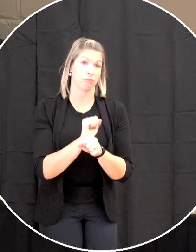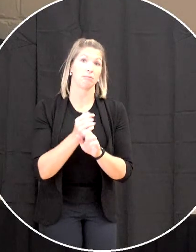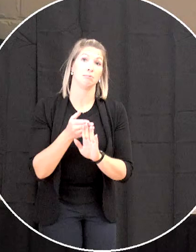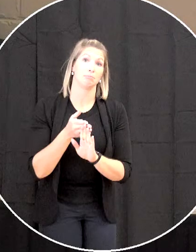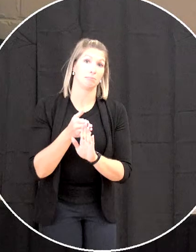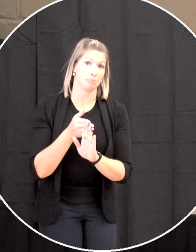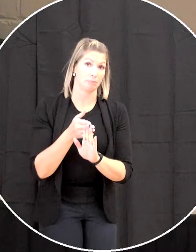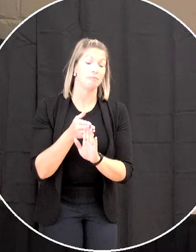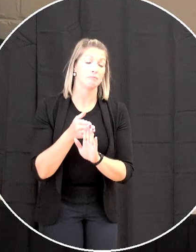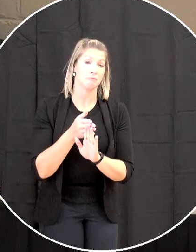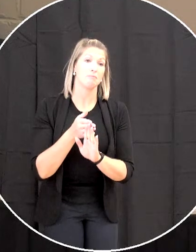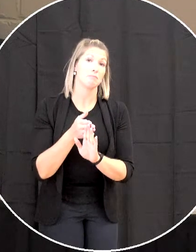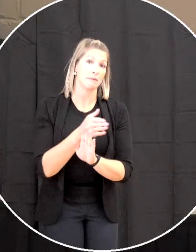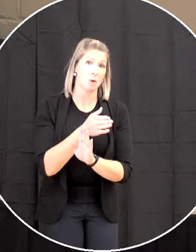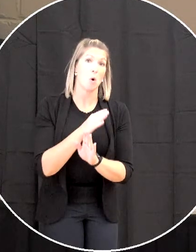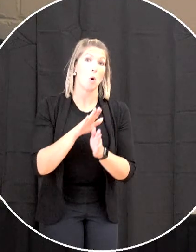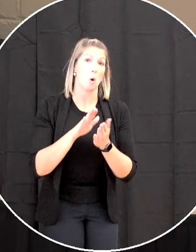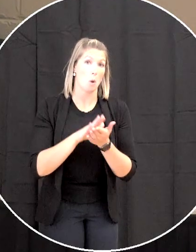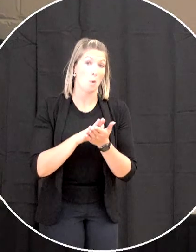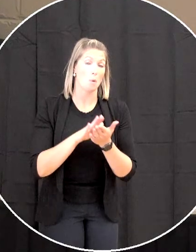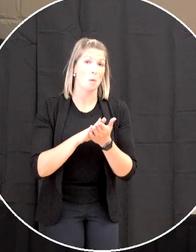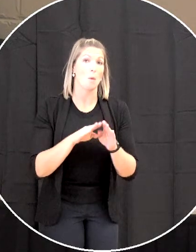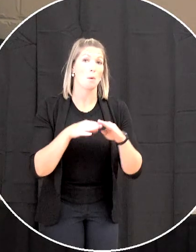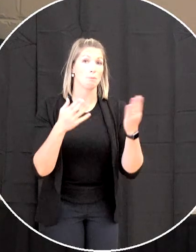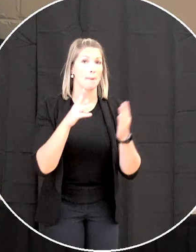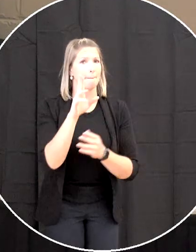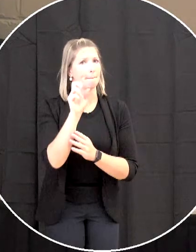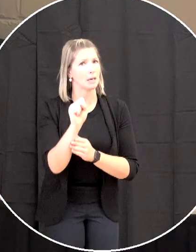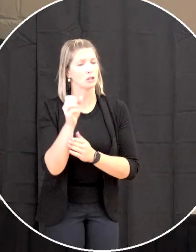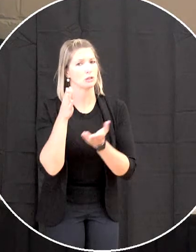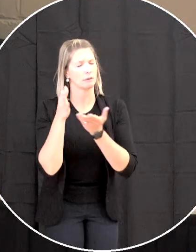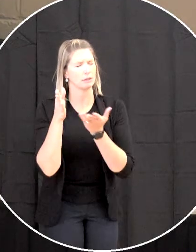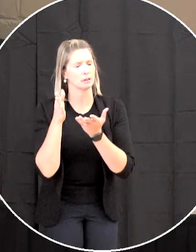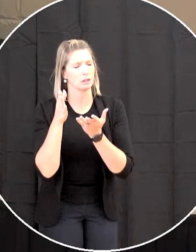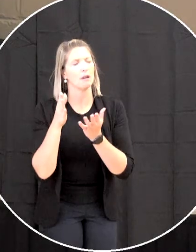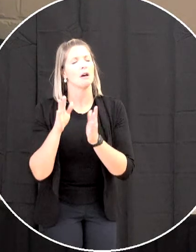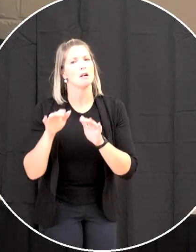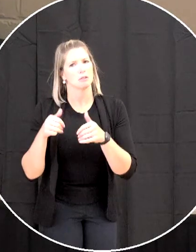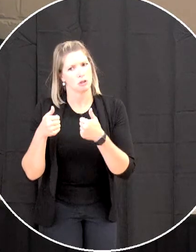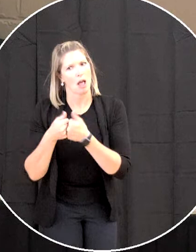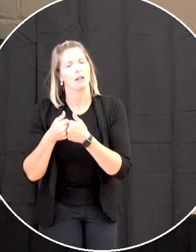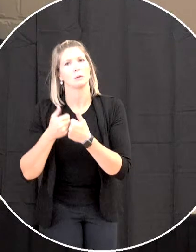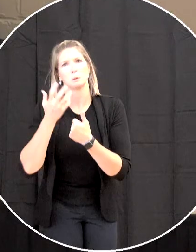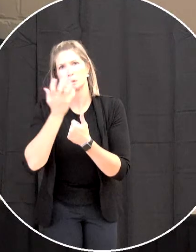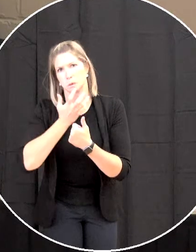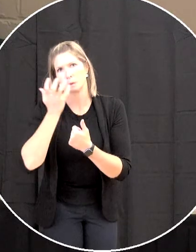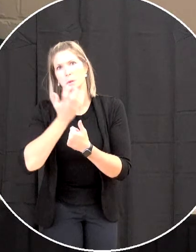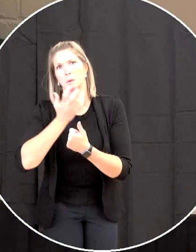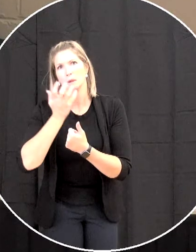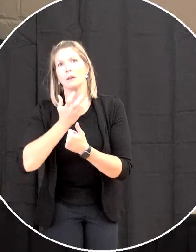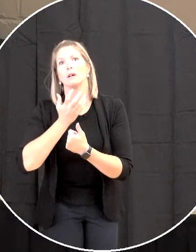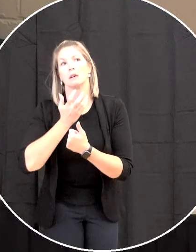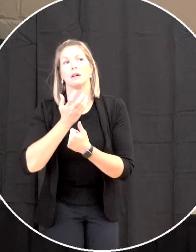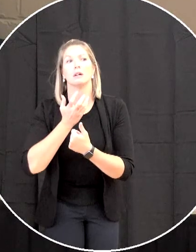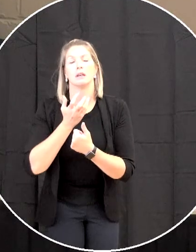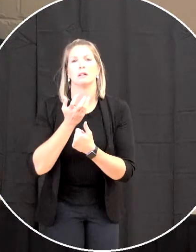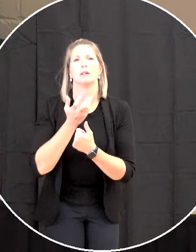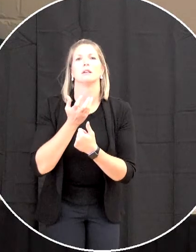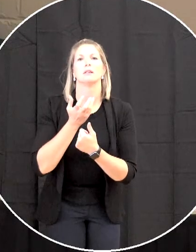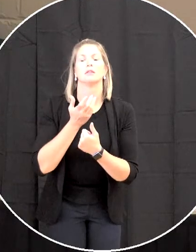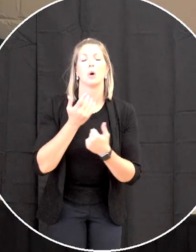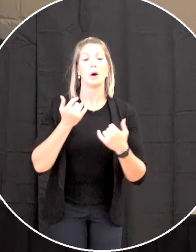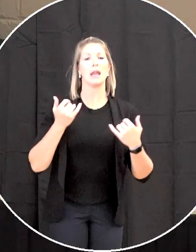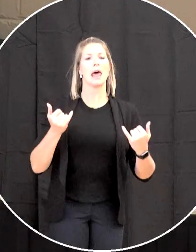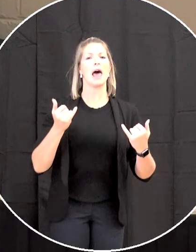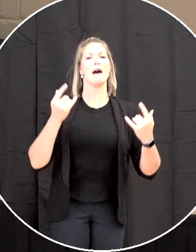busing service, and even within those challenging times we've been able to overcome the pieces, and we're getting to a place